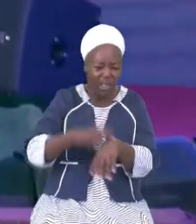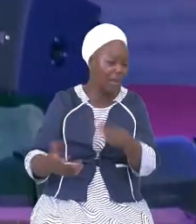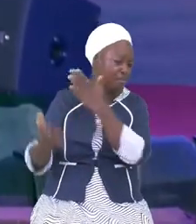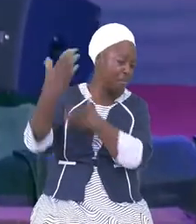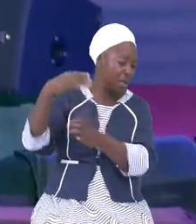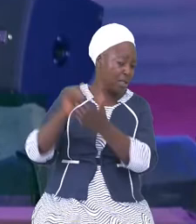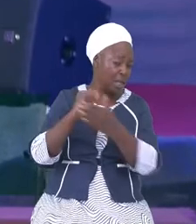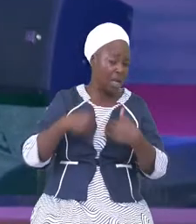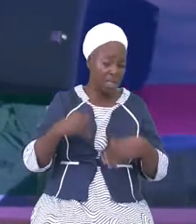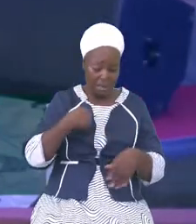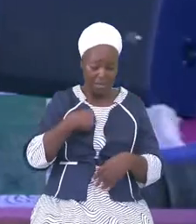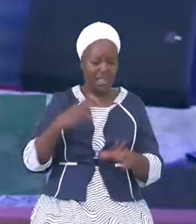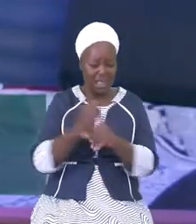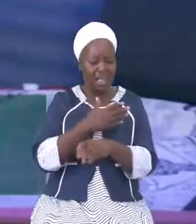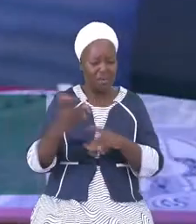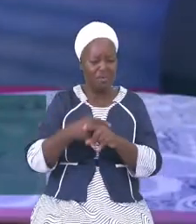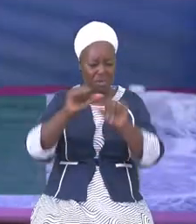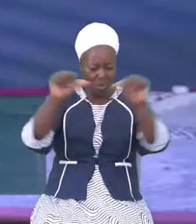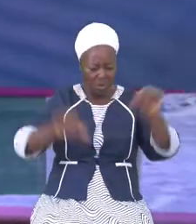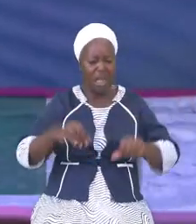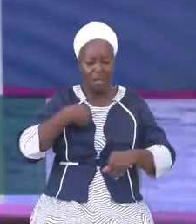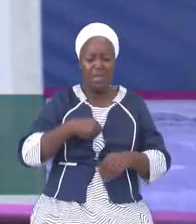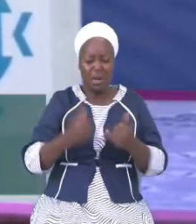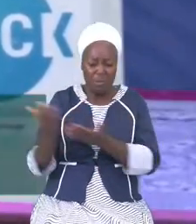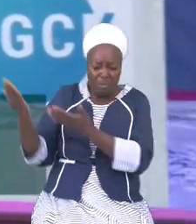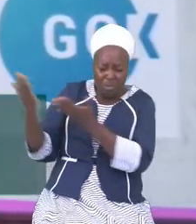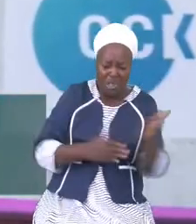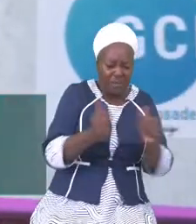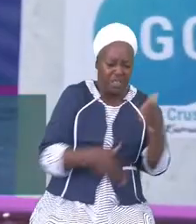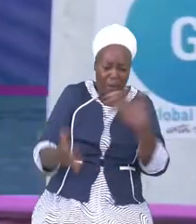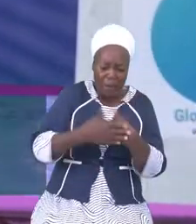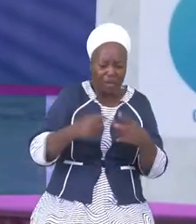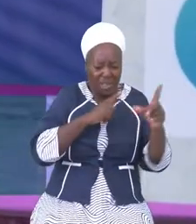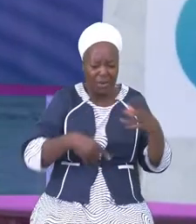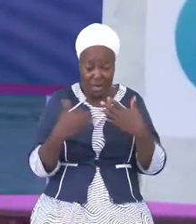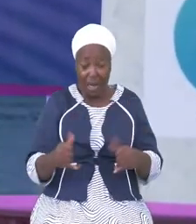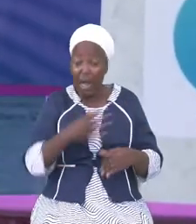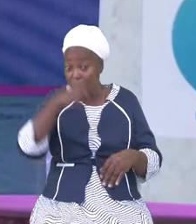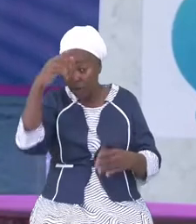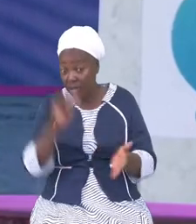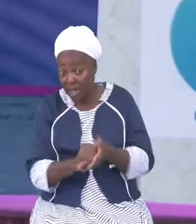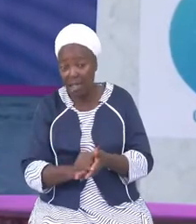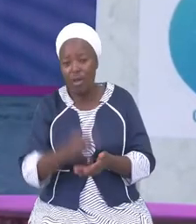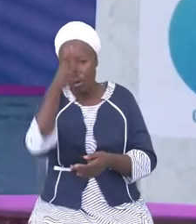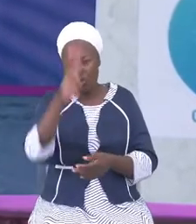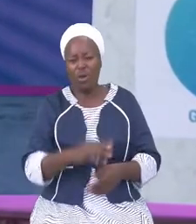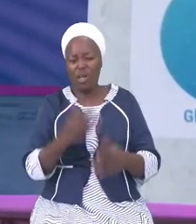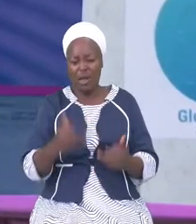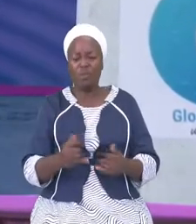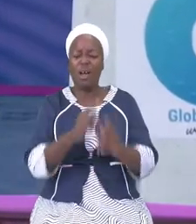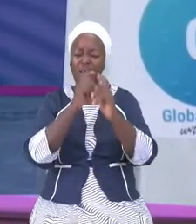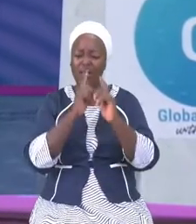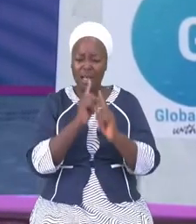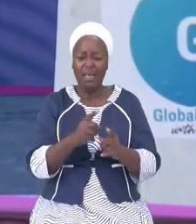away from the altar, I bring everything now. And because of that God responded to